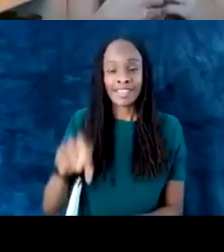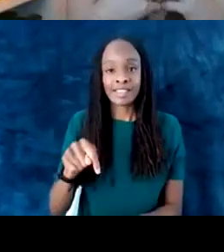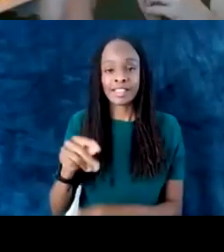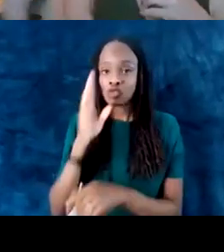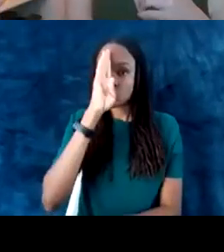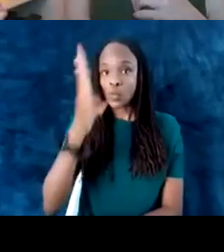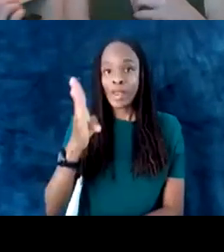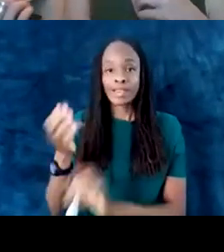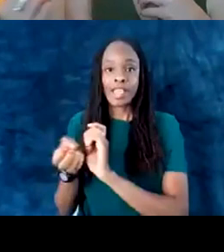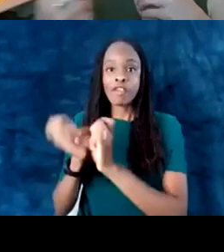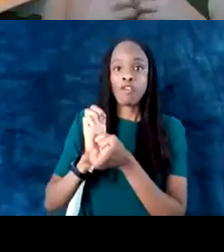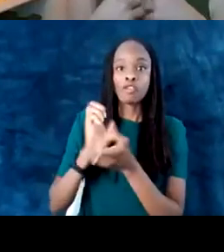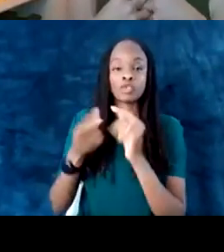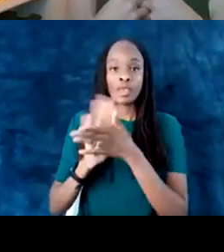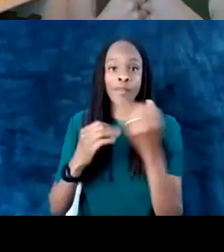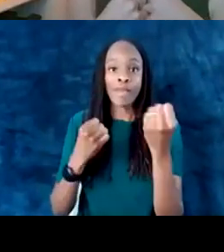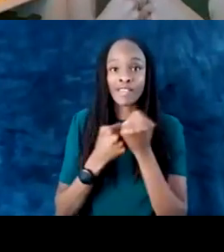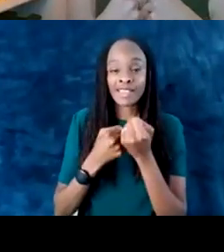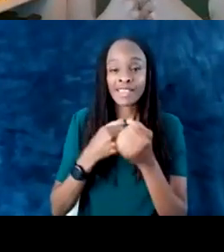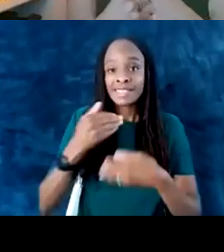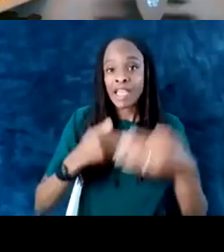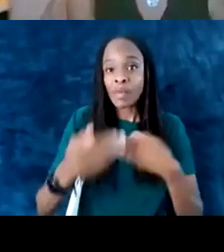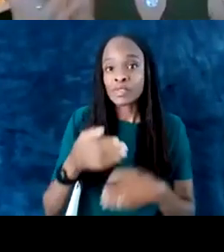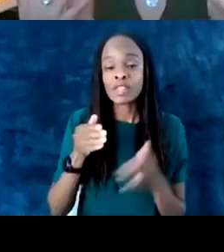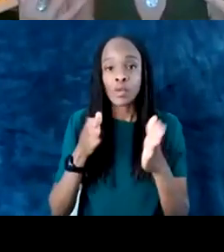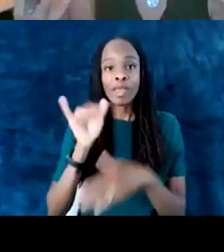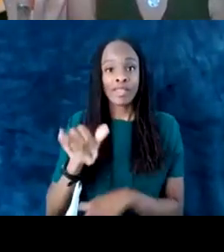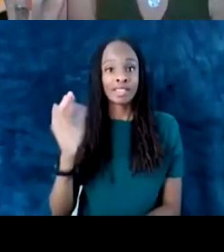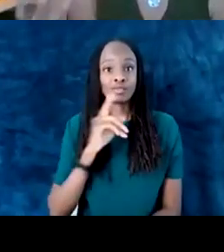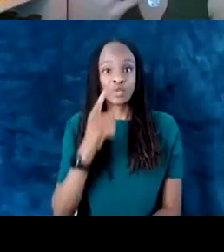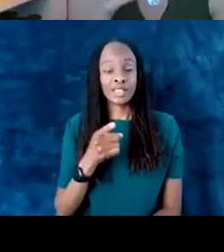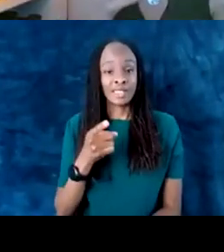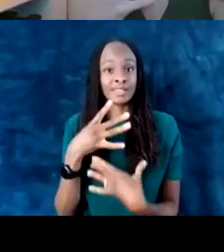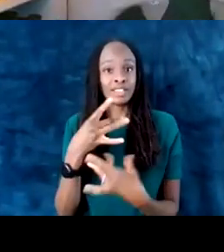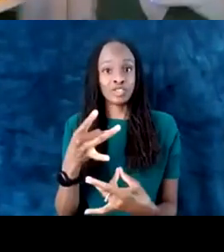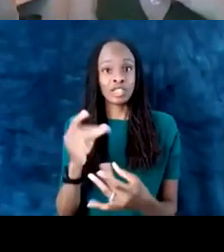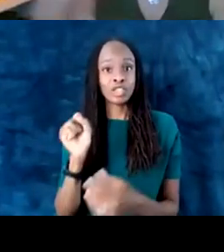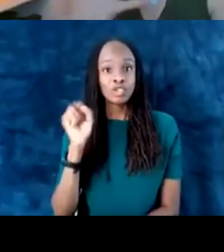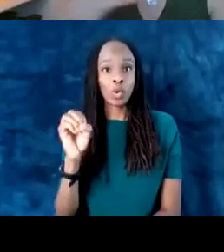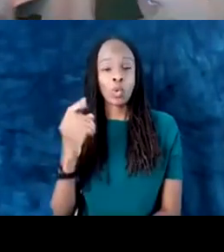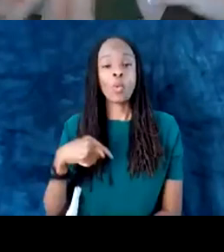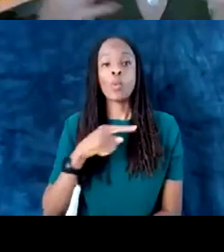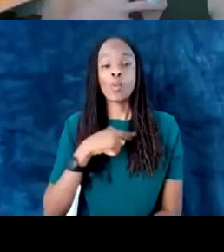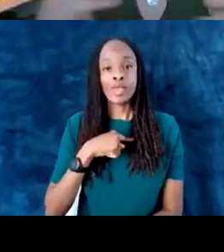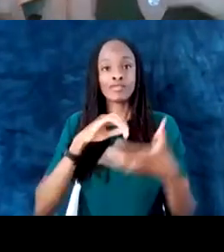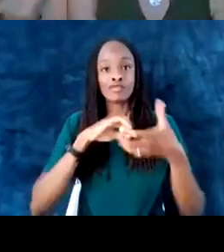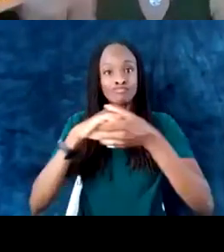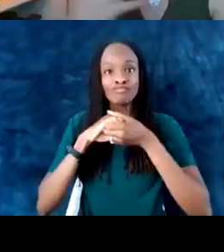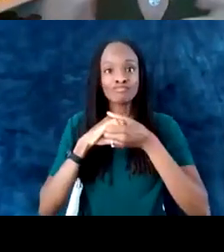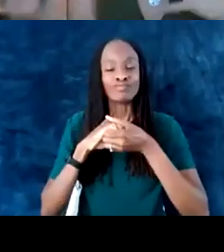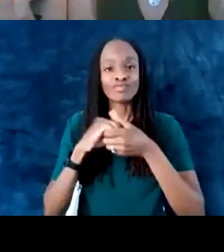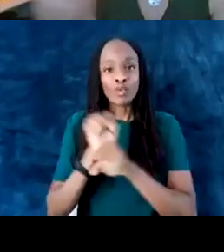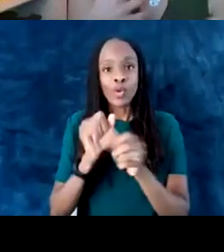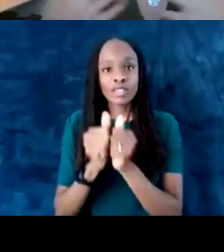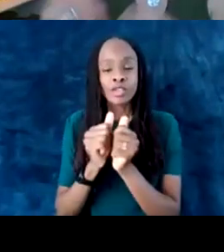it into advocacy steps in a way that seems really compelling. And so we have collaborated a bit on some of our